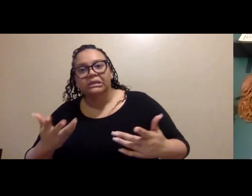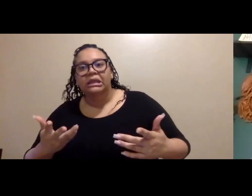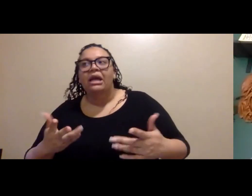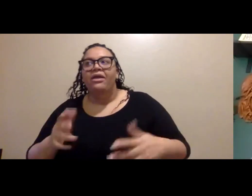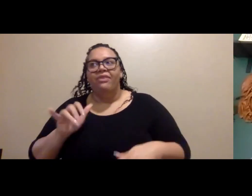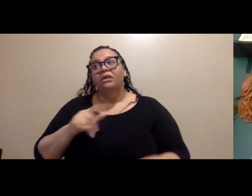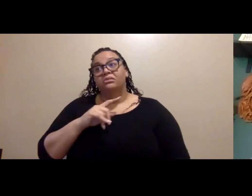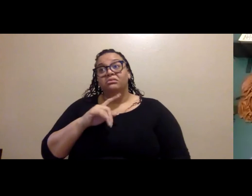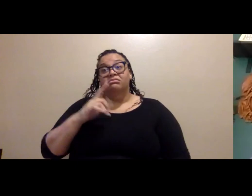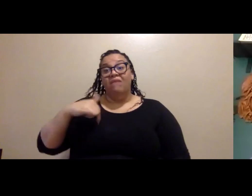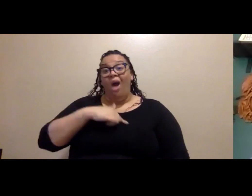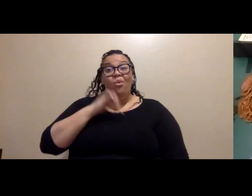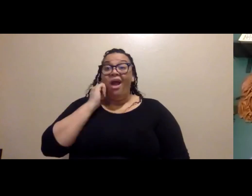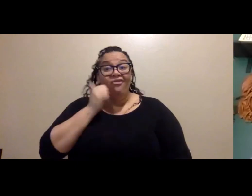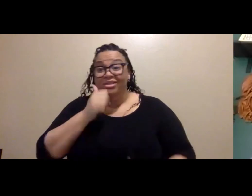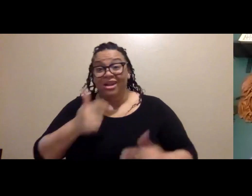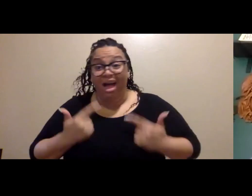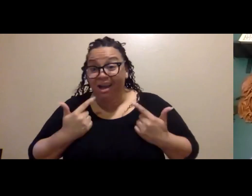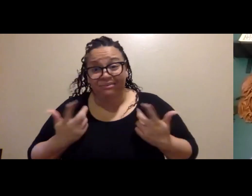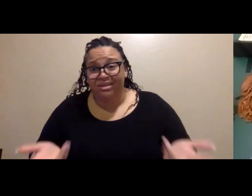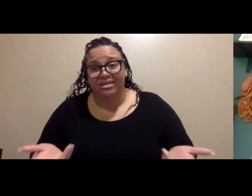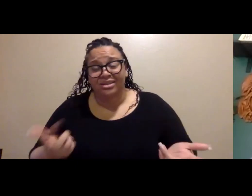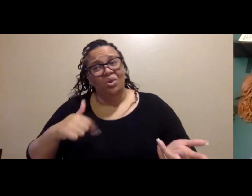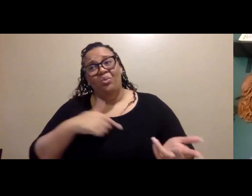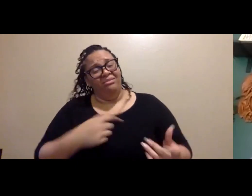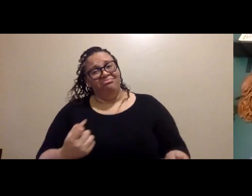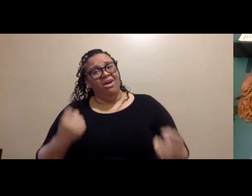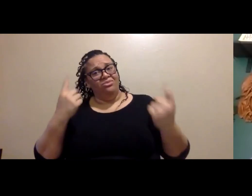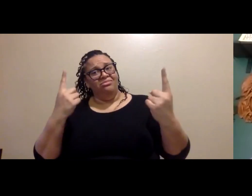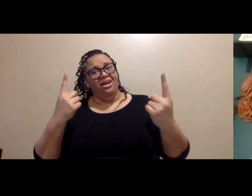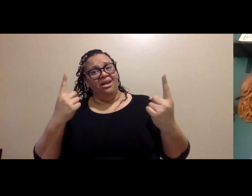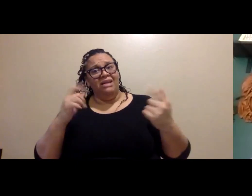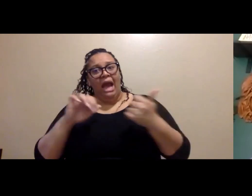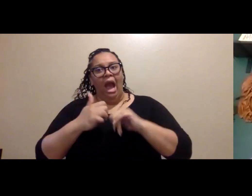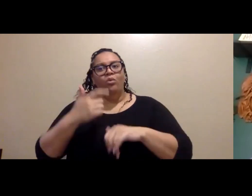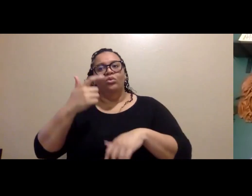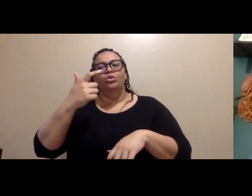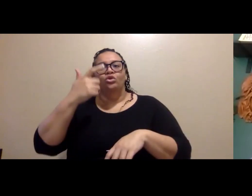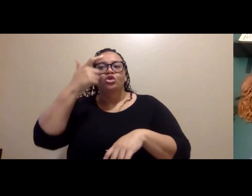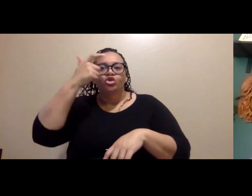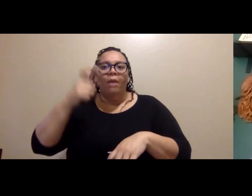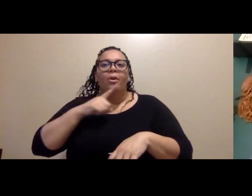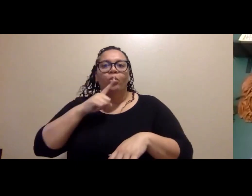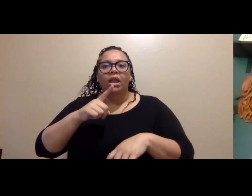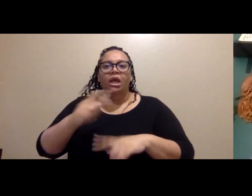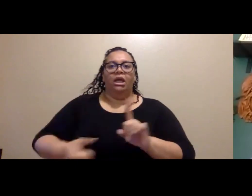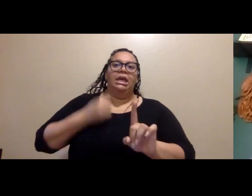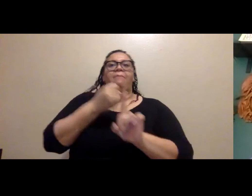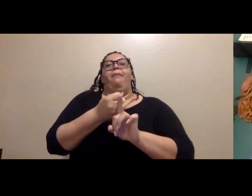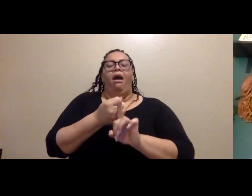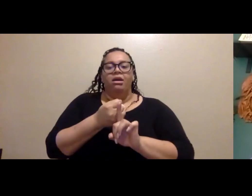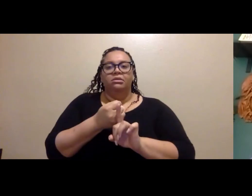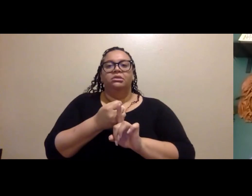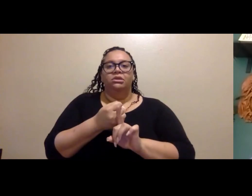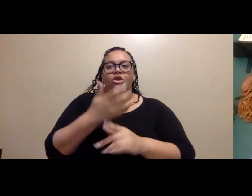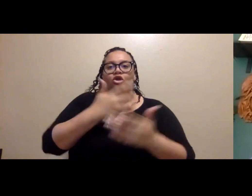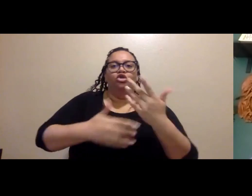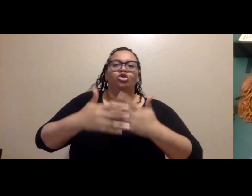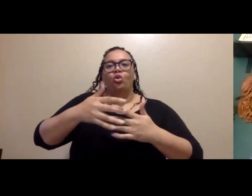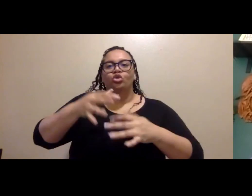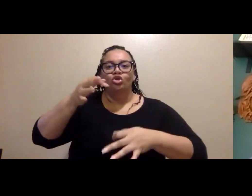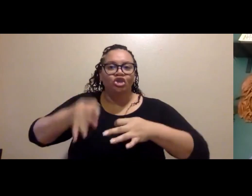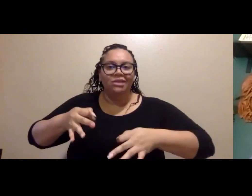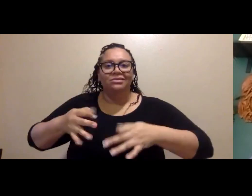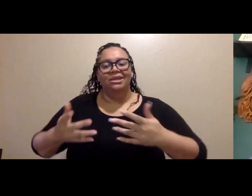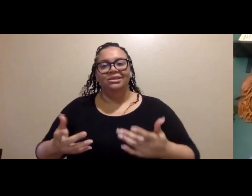we've been impacted. We understand and know how trauma impacts social justice work, right? And what it means and wellness. And